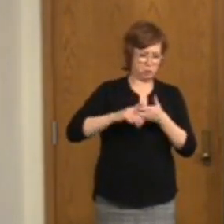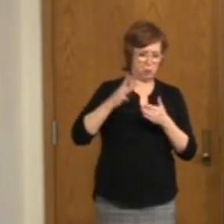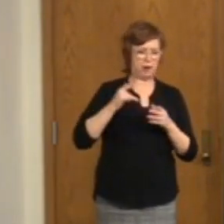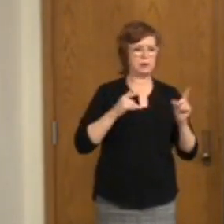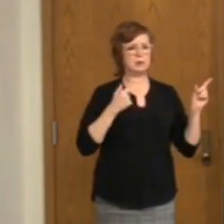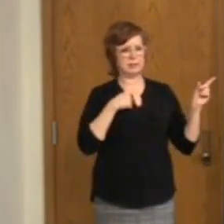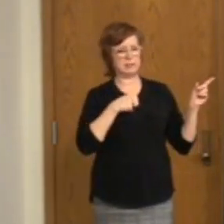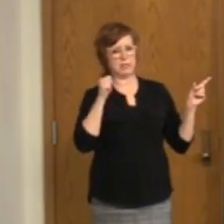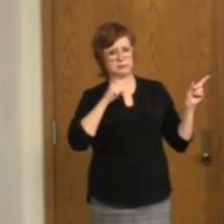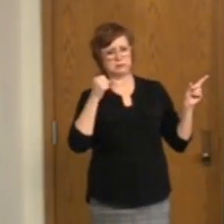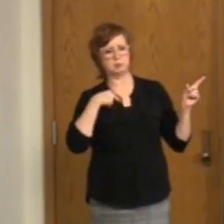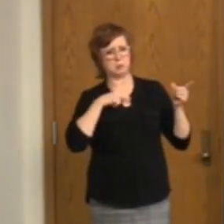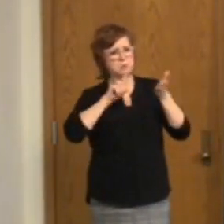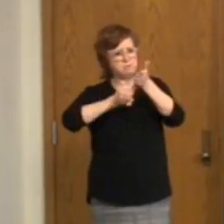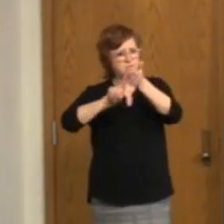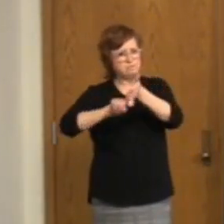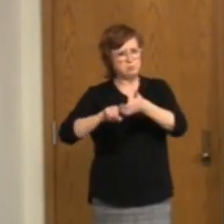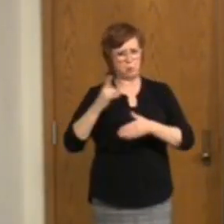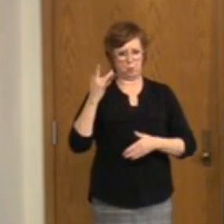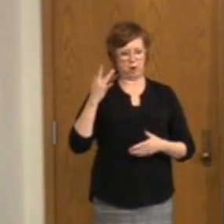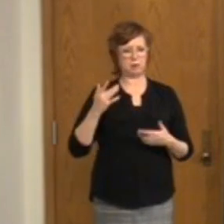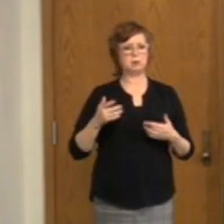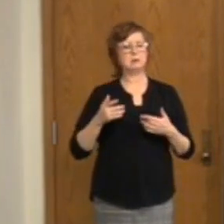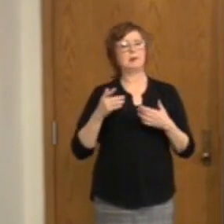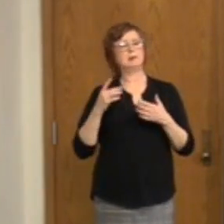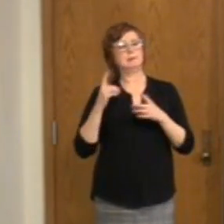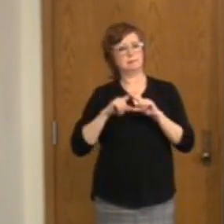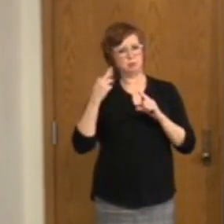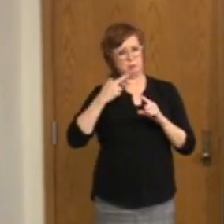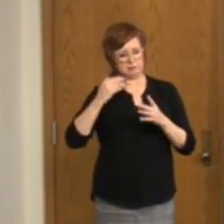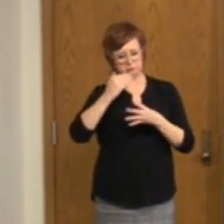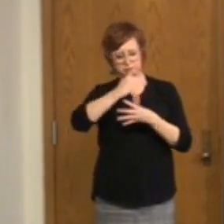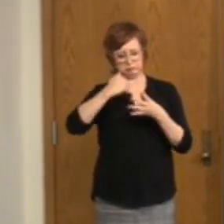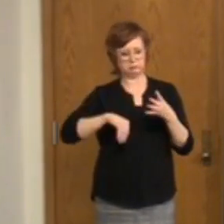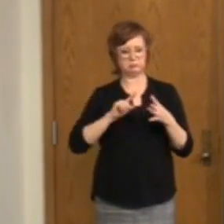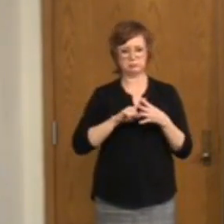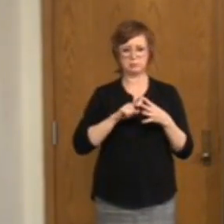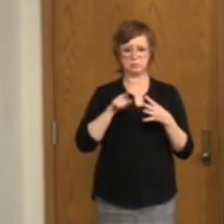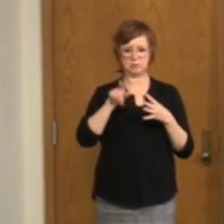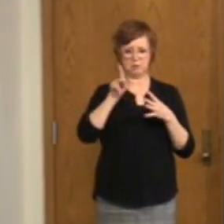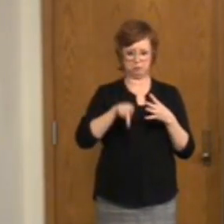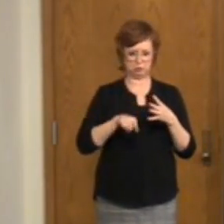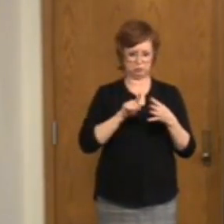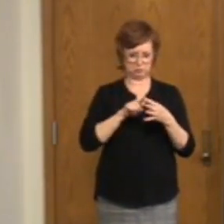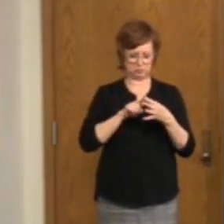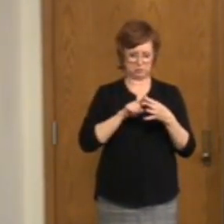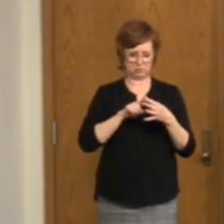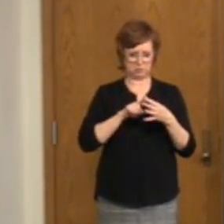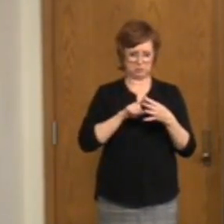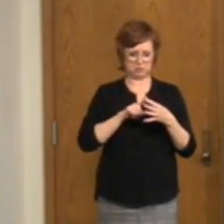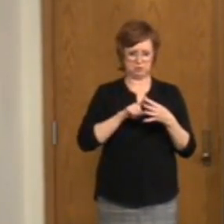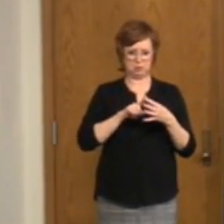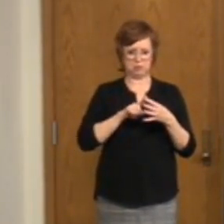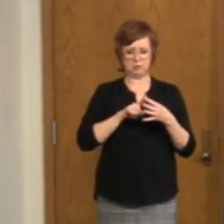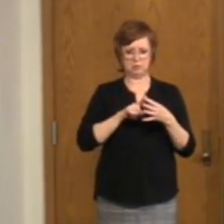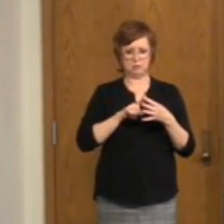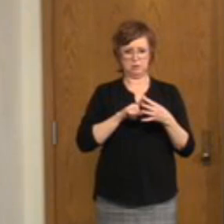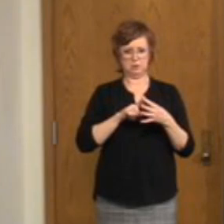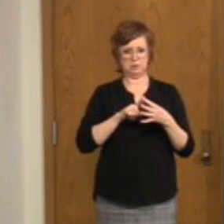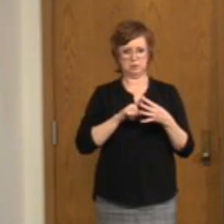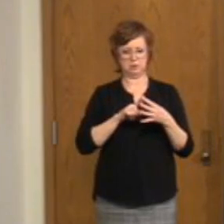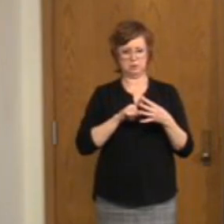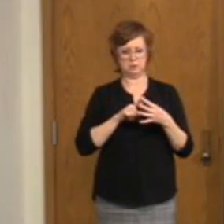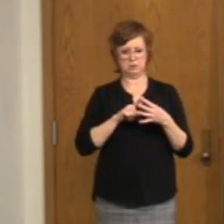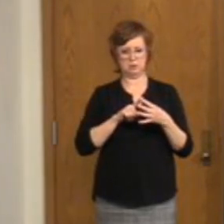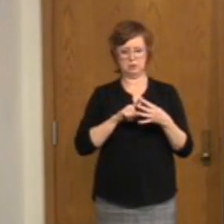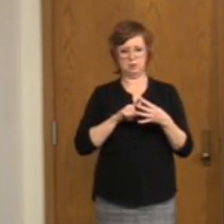on that. There can be several reasons for that. It could have been someone, a long-term care resident may have been seeking health care or may not have been